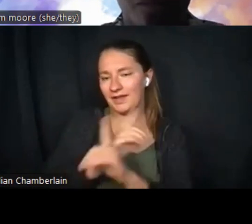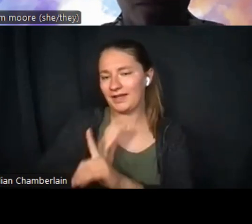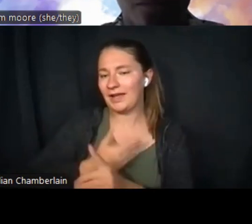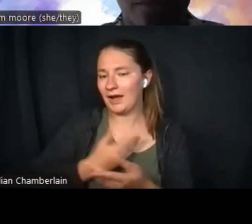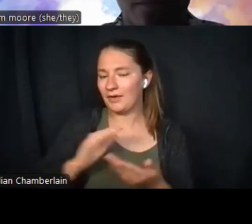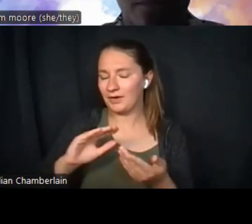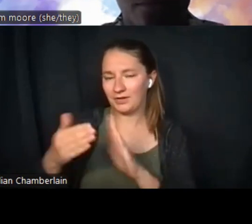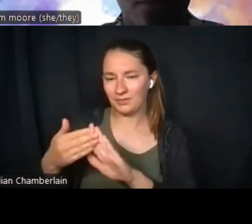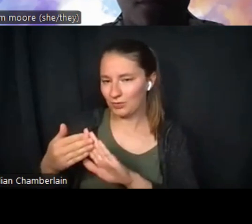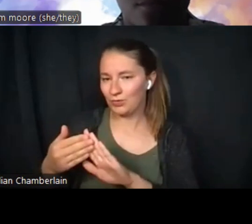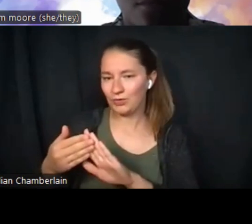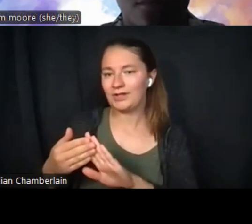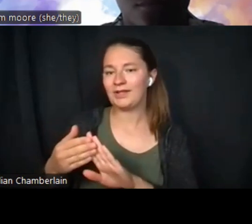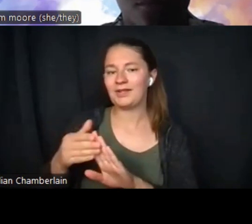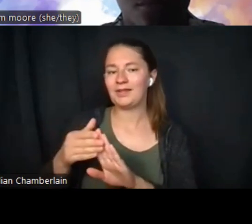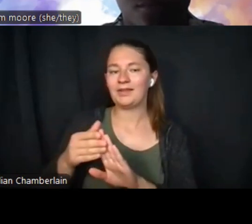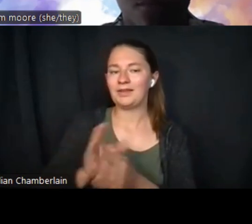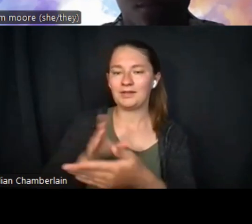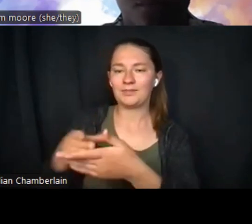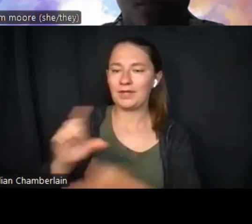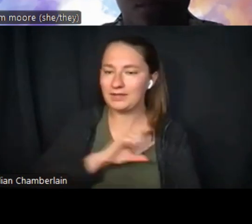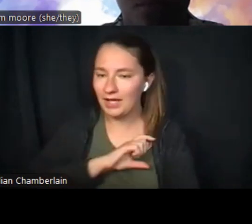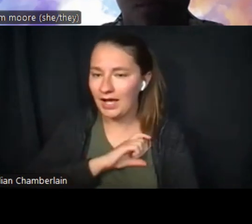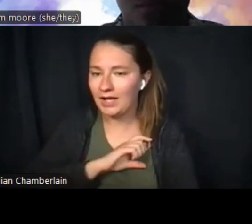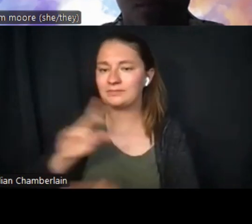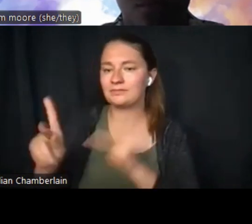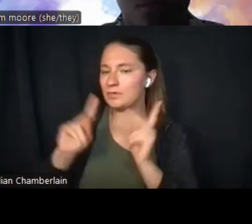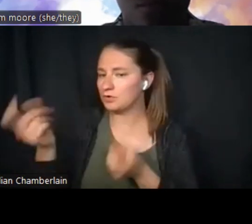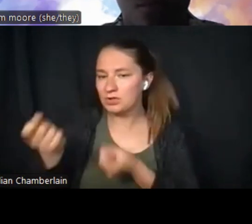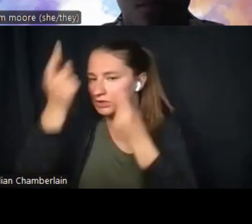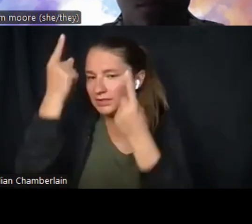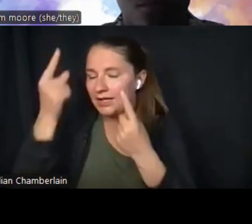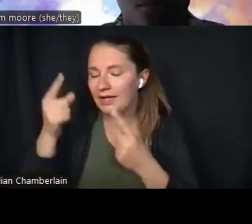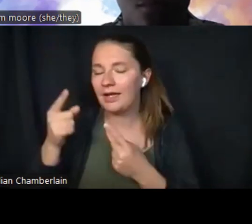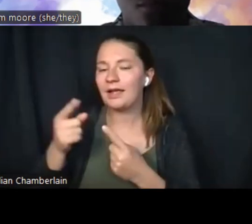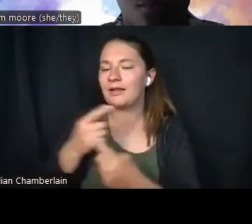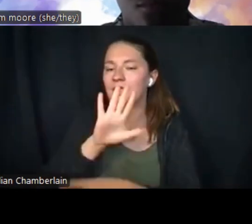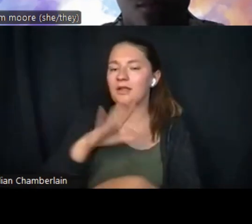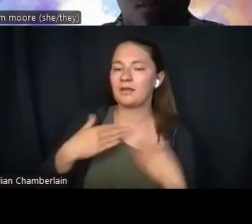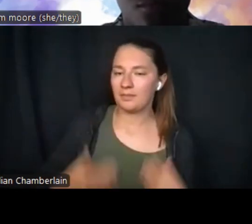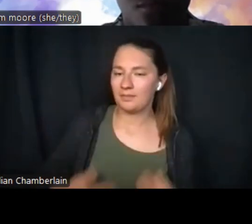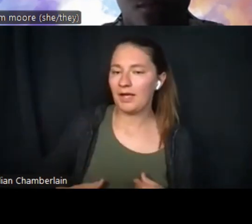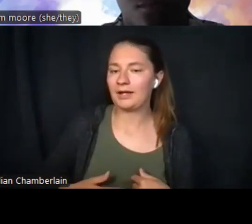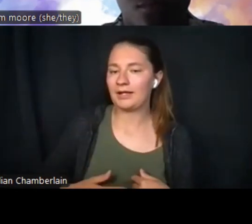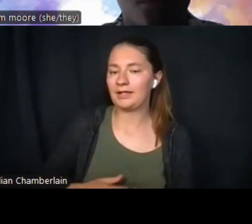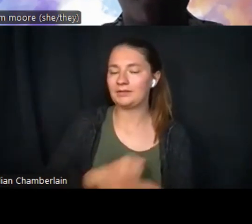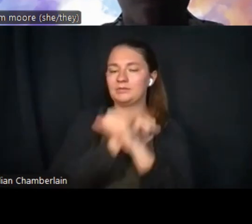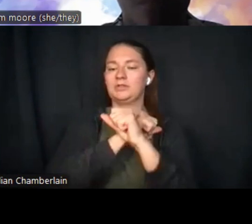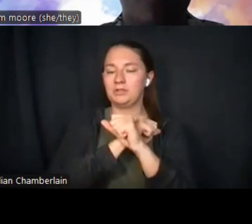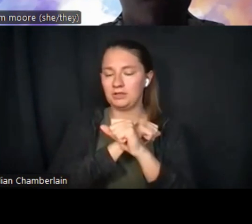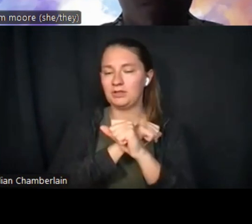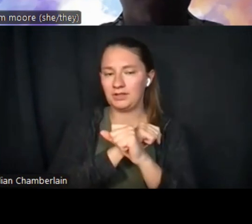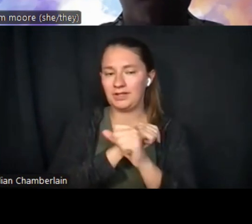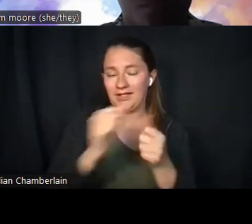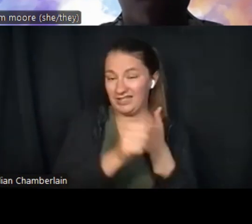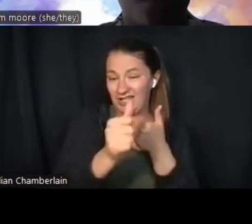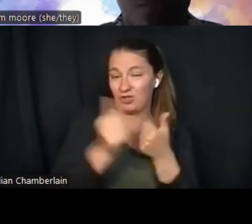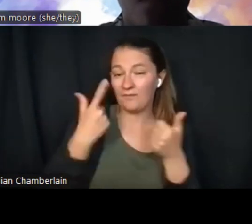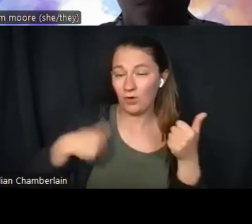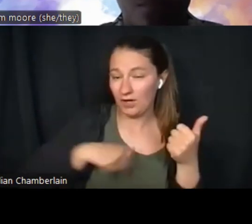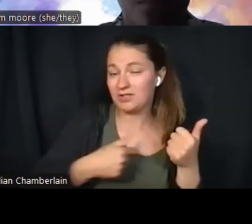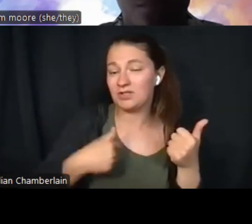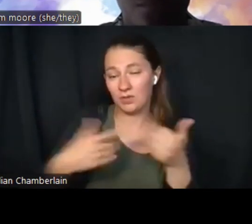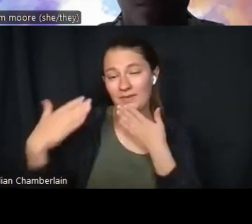and bigots and putting their bodies in danger. And so for me, it means that too, that I get to be grateful for that.